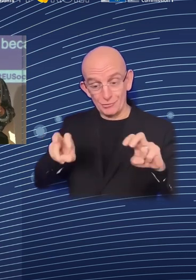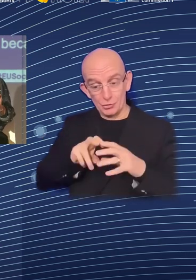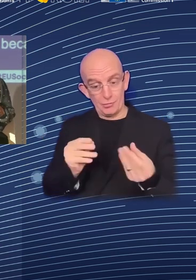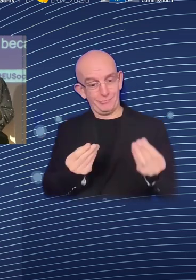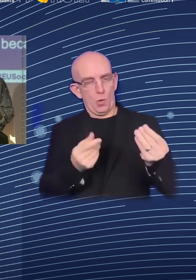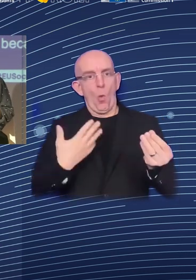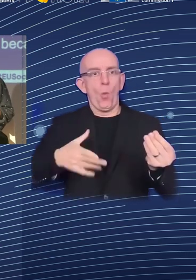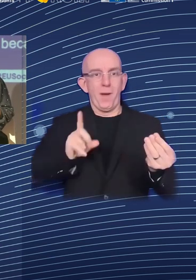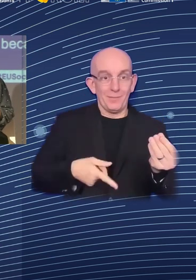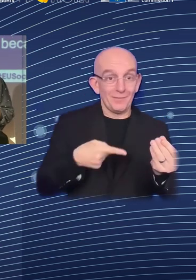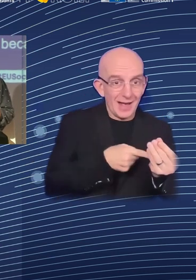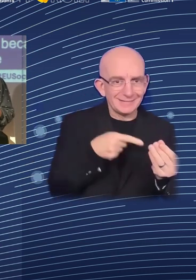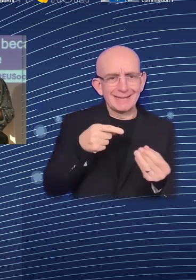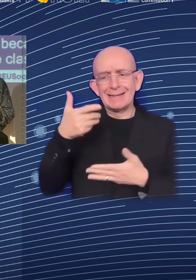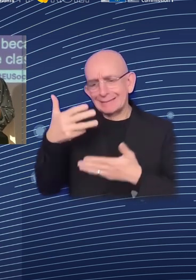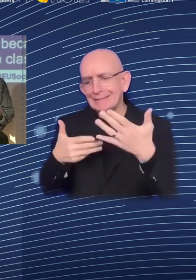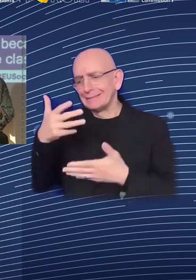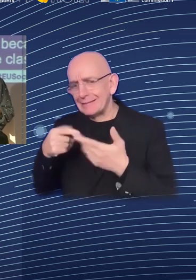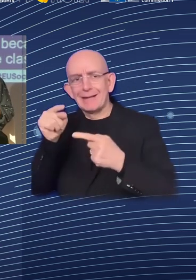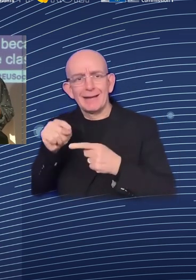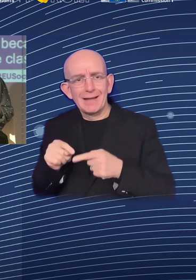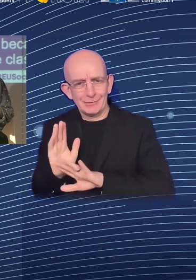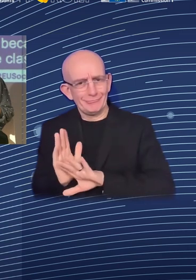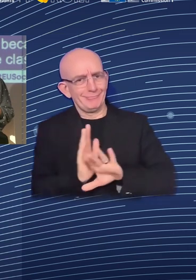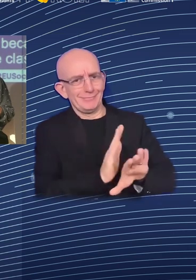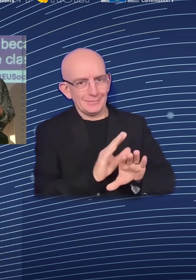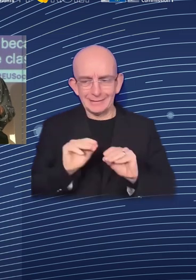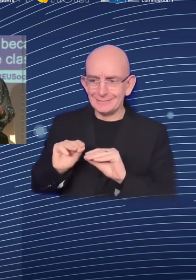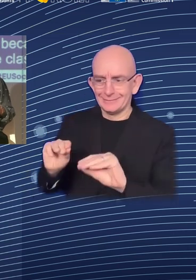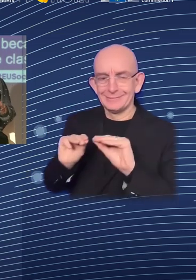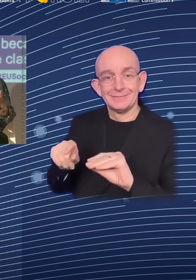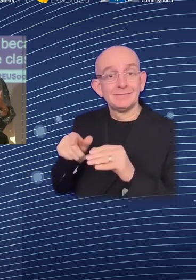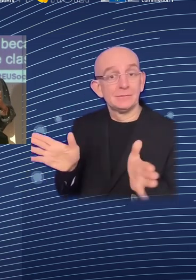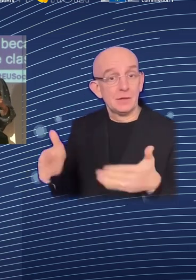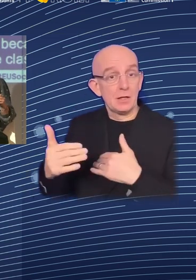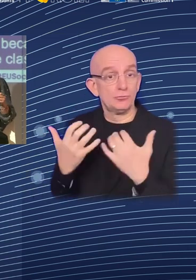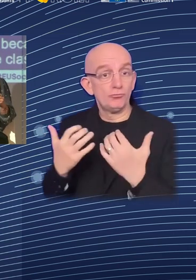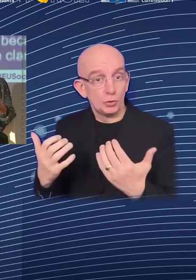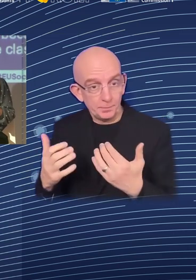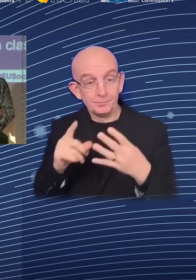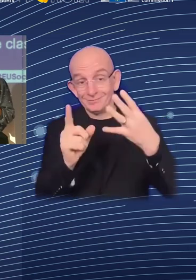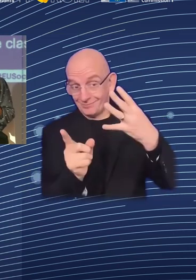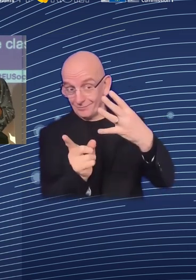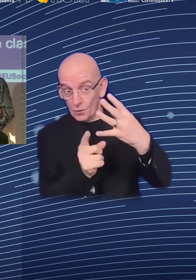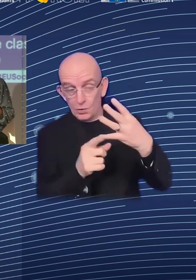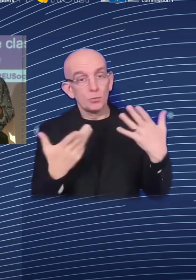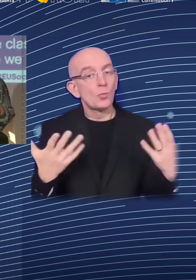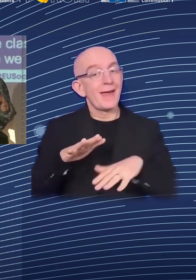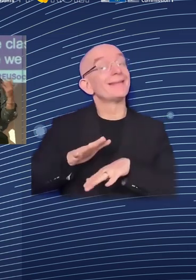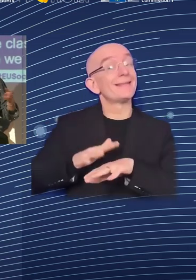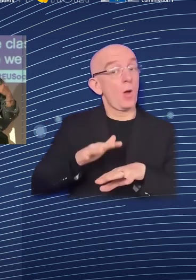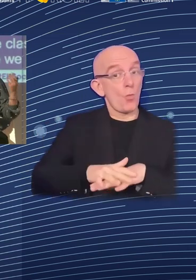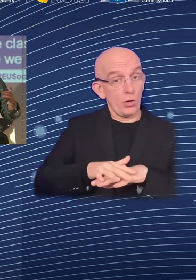And the fourth lesson is that networking is the key, because we are not rich enough to waste